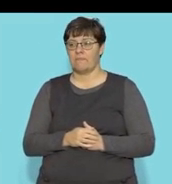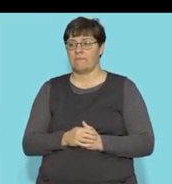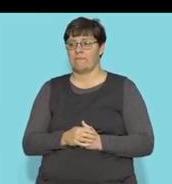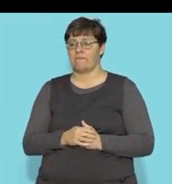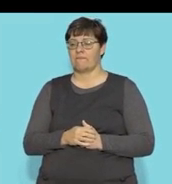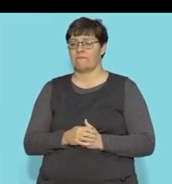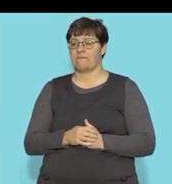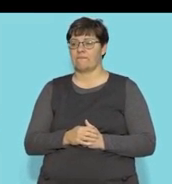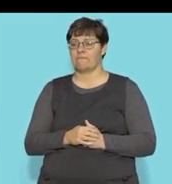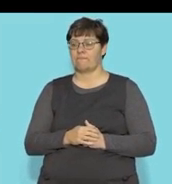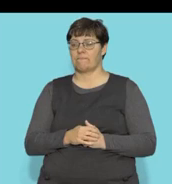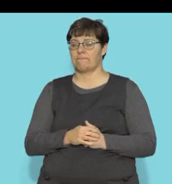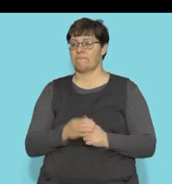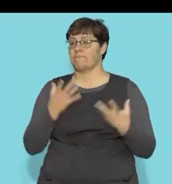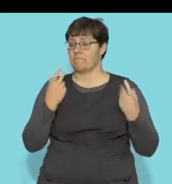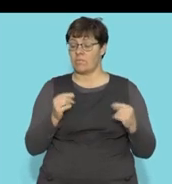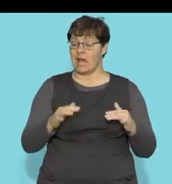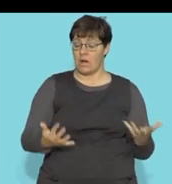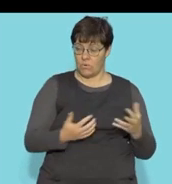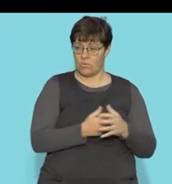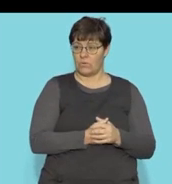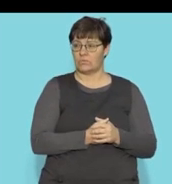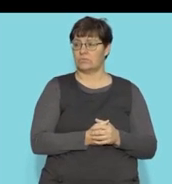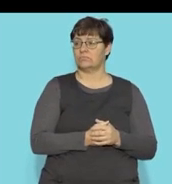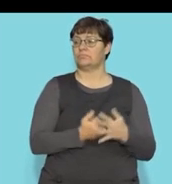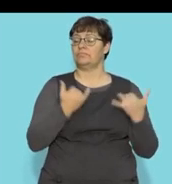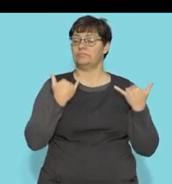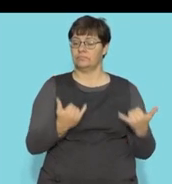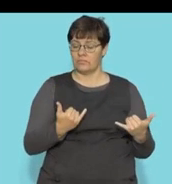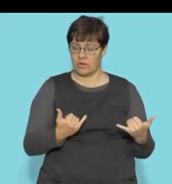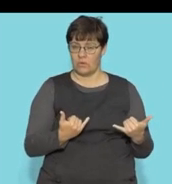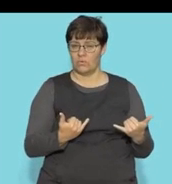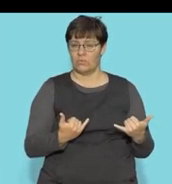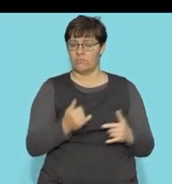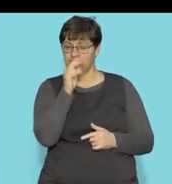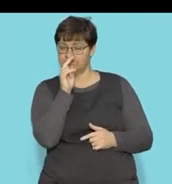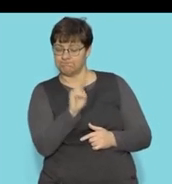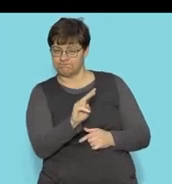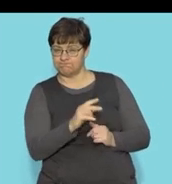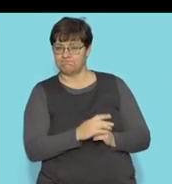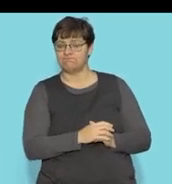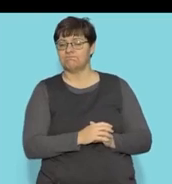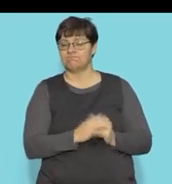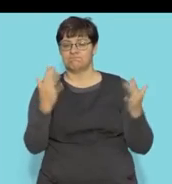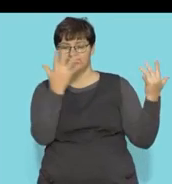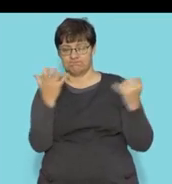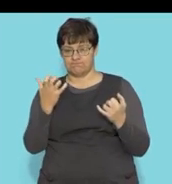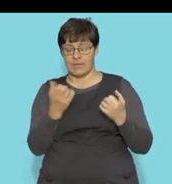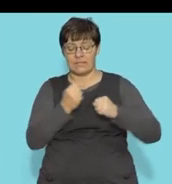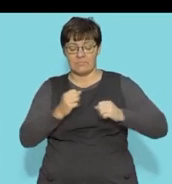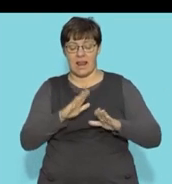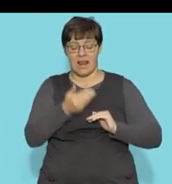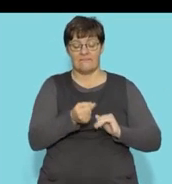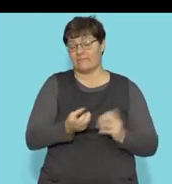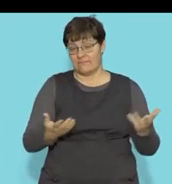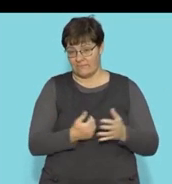box. So in order to do that, I'm now going to actually see how I can